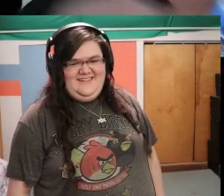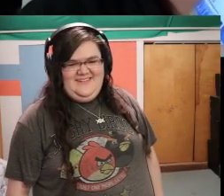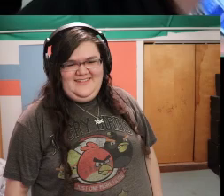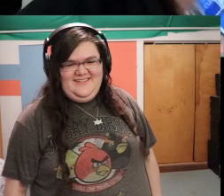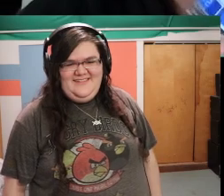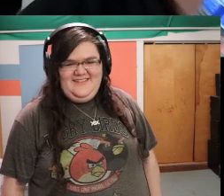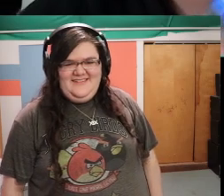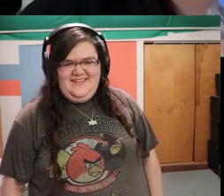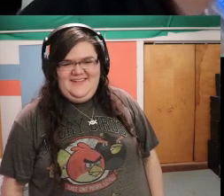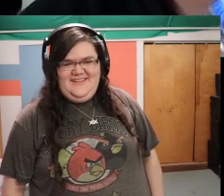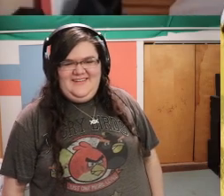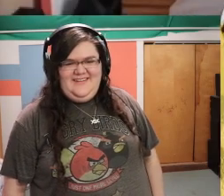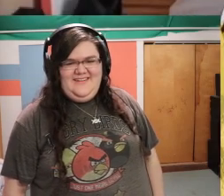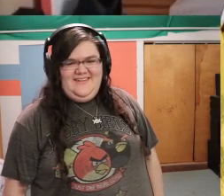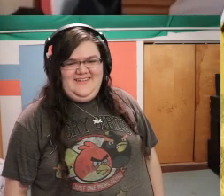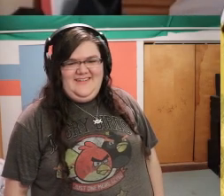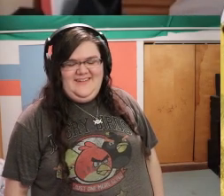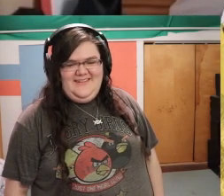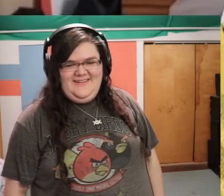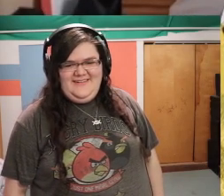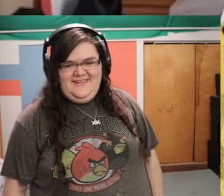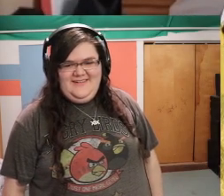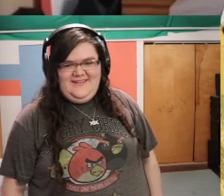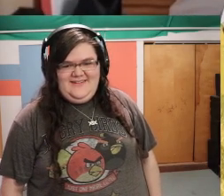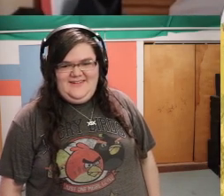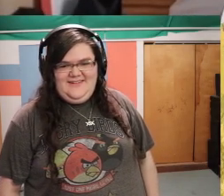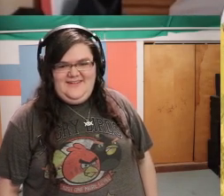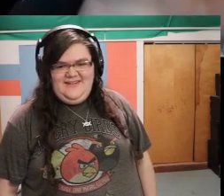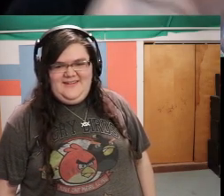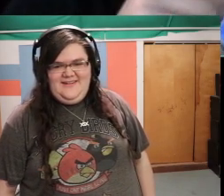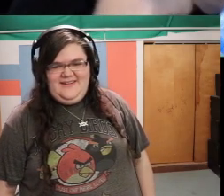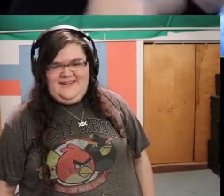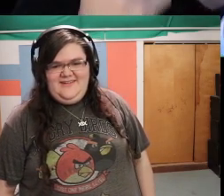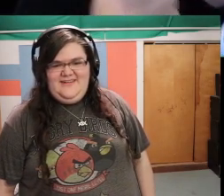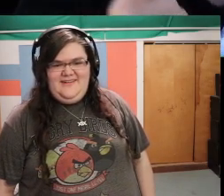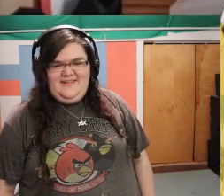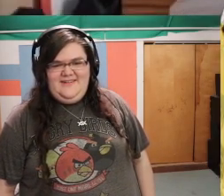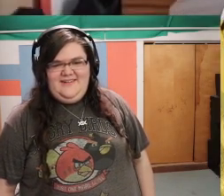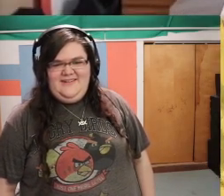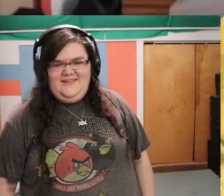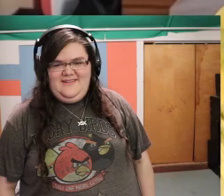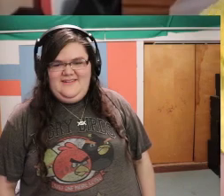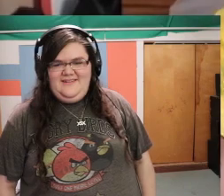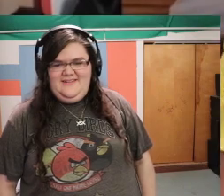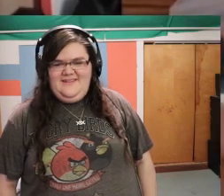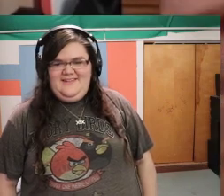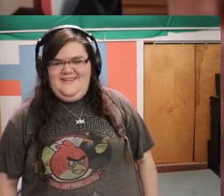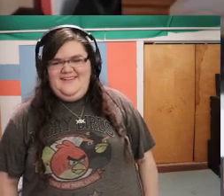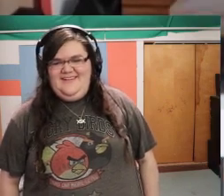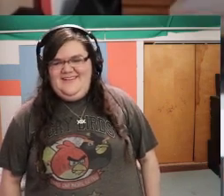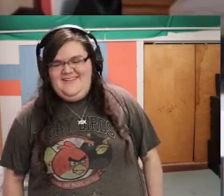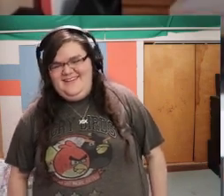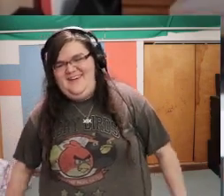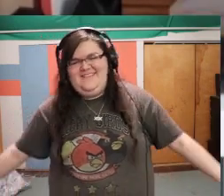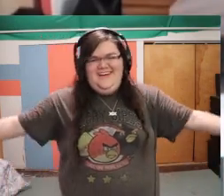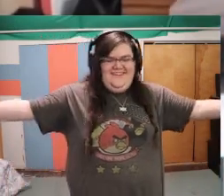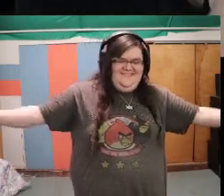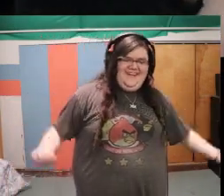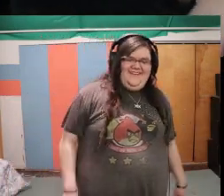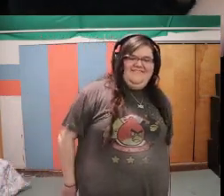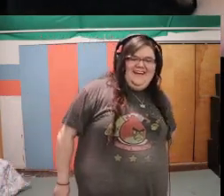beat? I know you have to like 500 interest. Wait, if you... drink the whole of that. Yeah, in 1 minute. In 1 minute. All right.